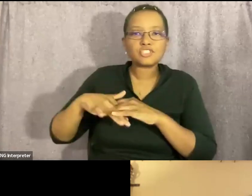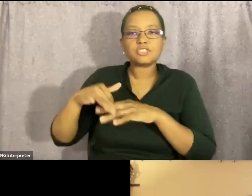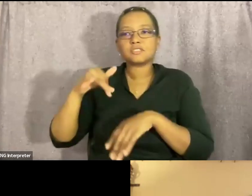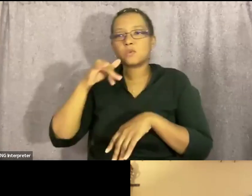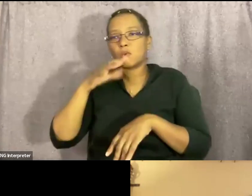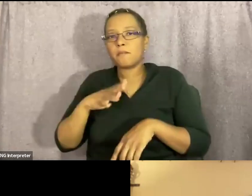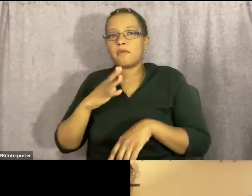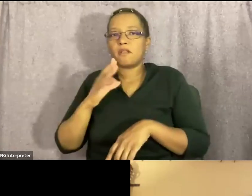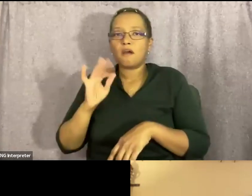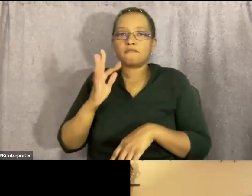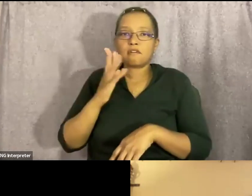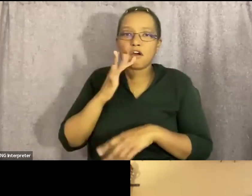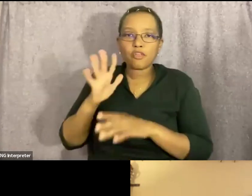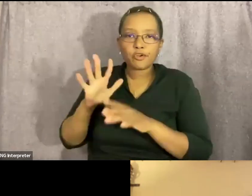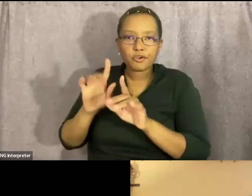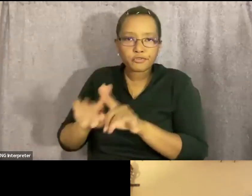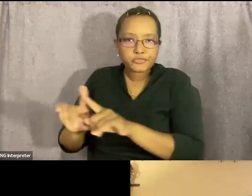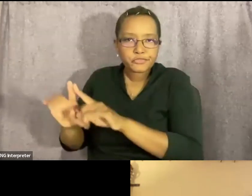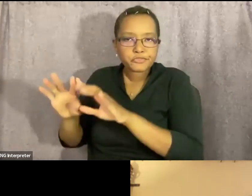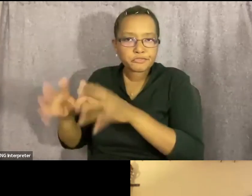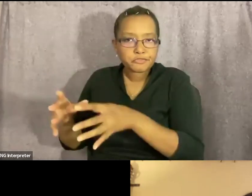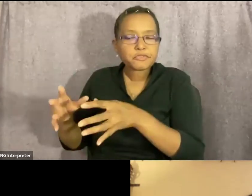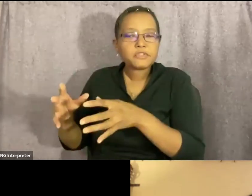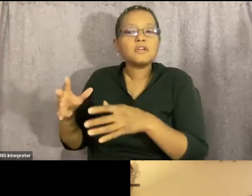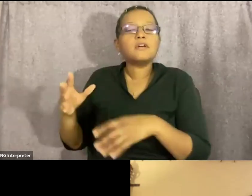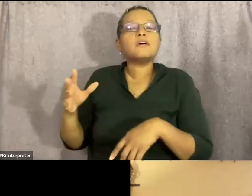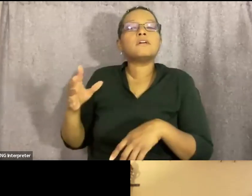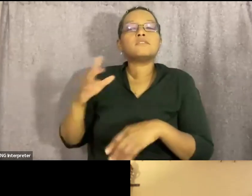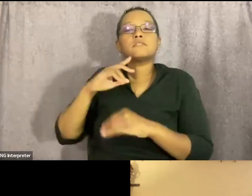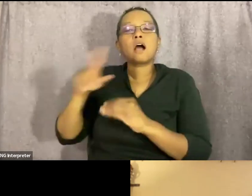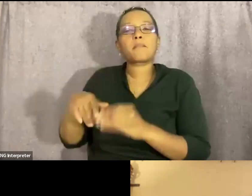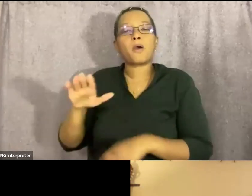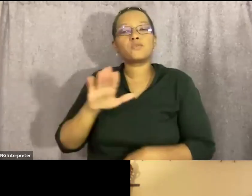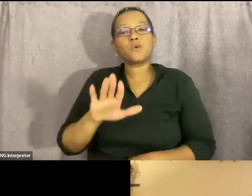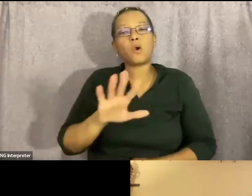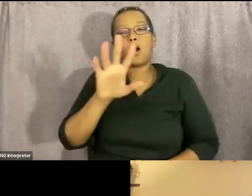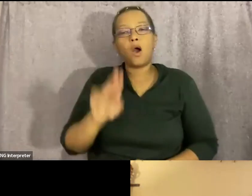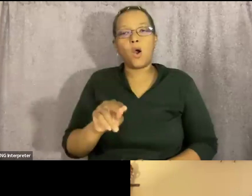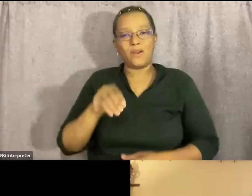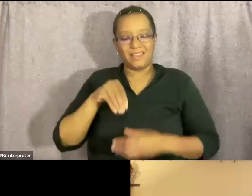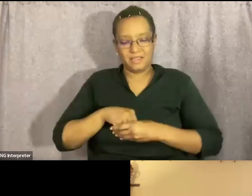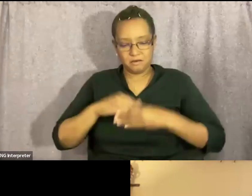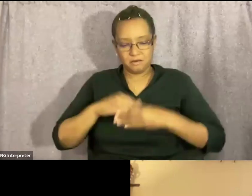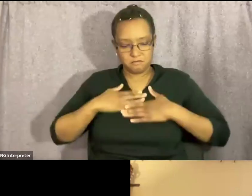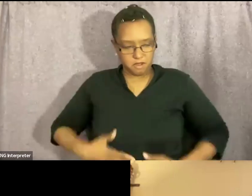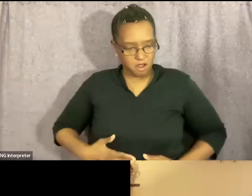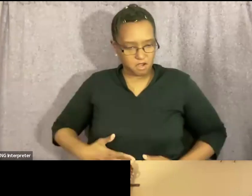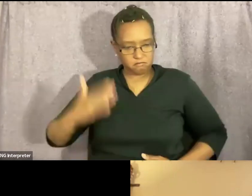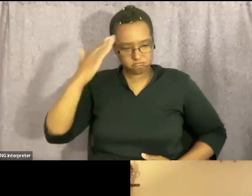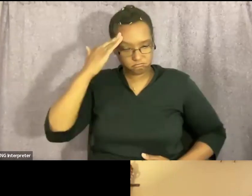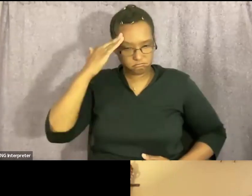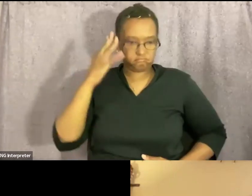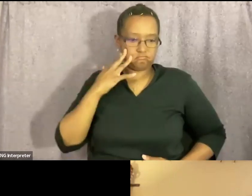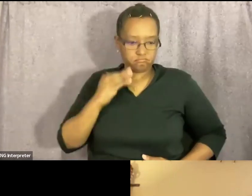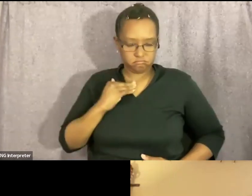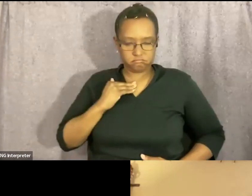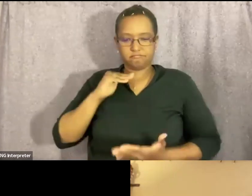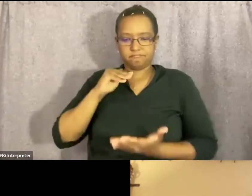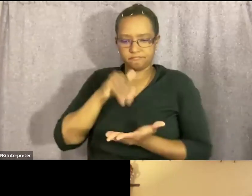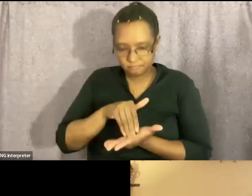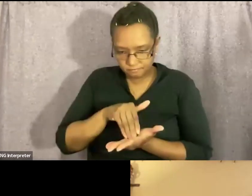space. So for me, I think about the main way I have come to